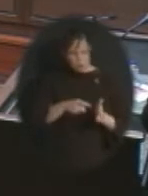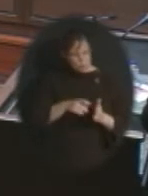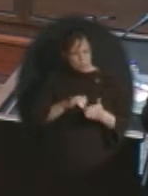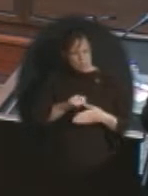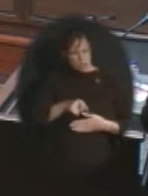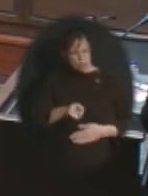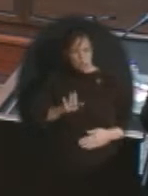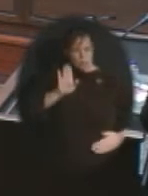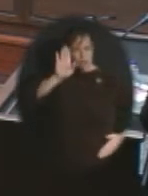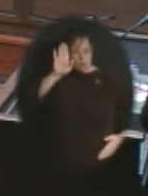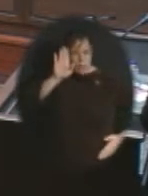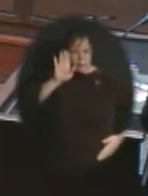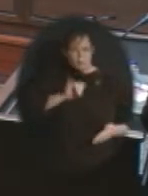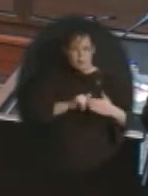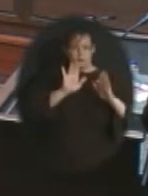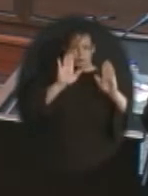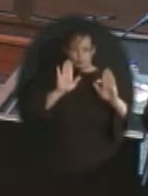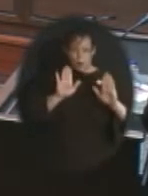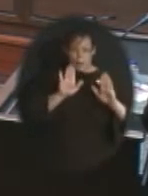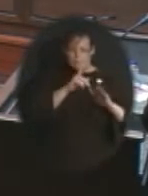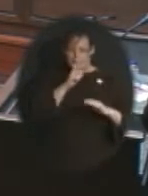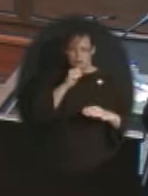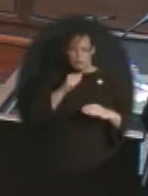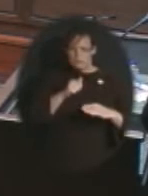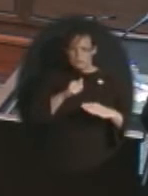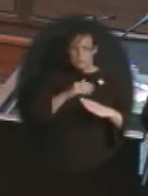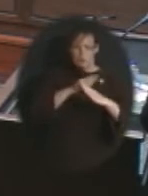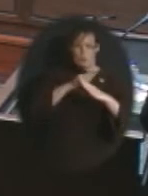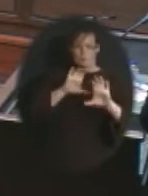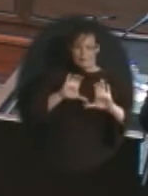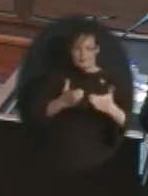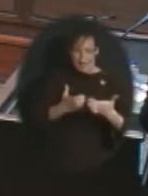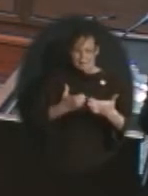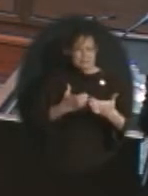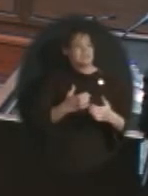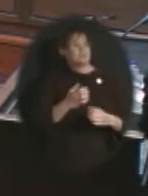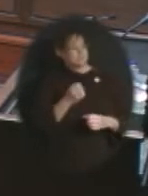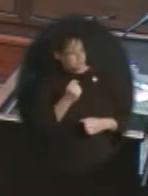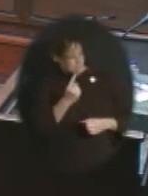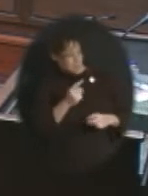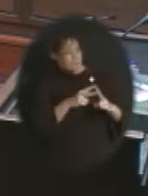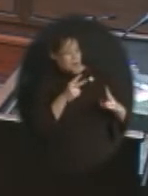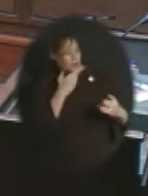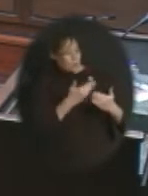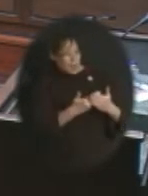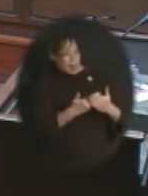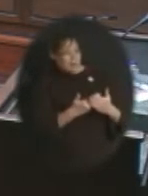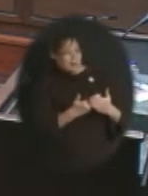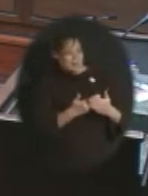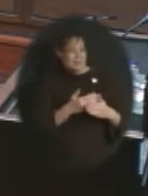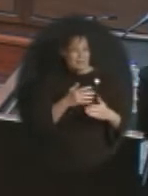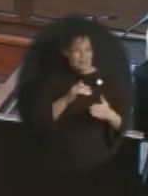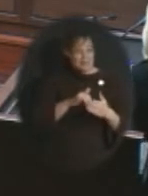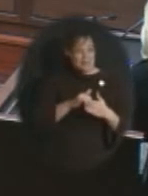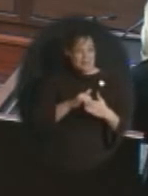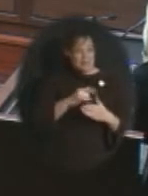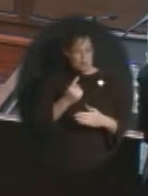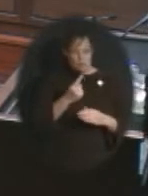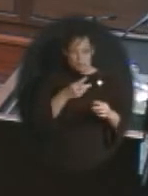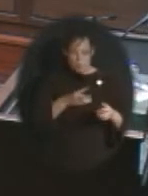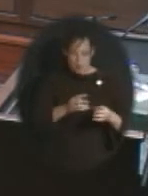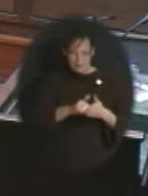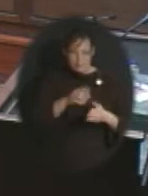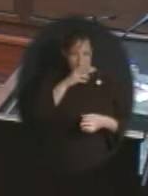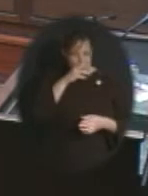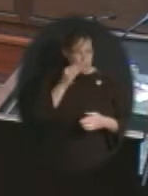you raised your hand, and that was great because you didn't disrupt the class, right? You've got that down very well. Is that, well, that's the only way the kid